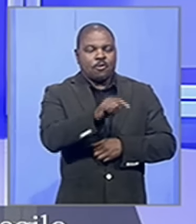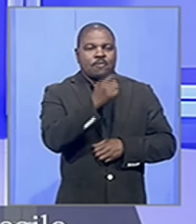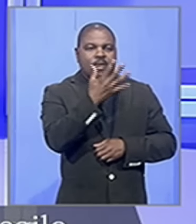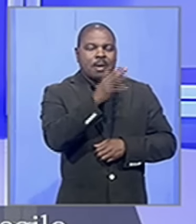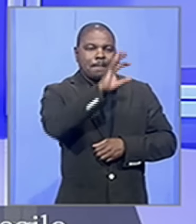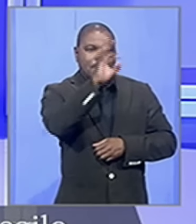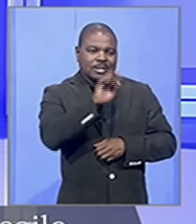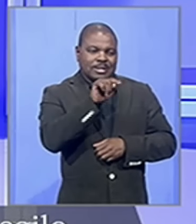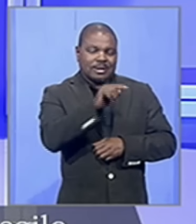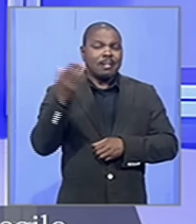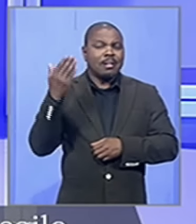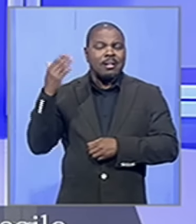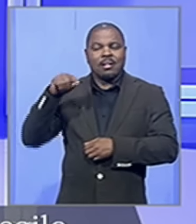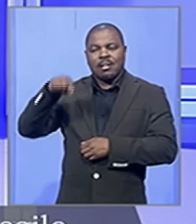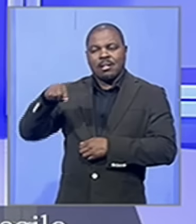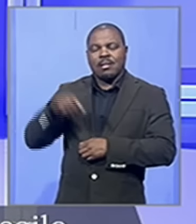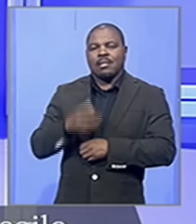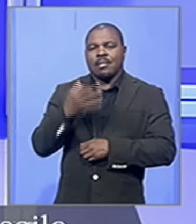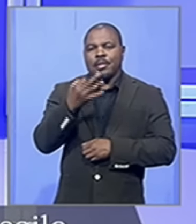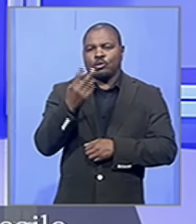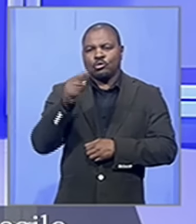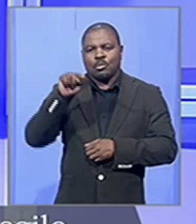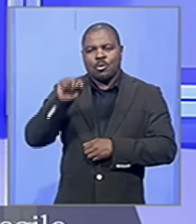33.5 go tswa go diperesente di le